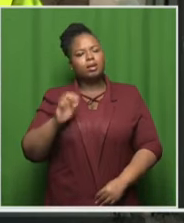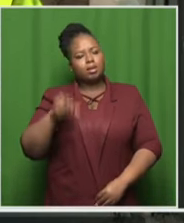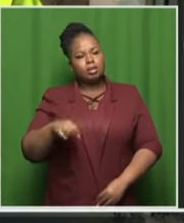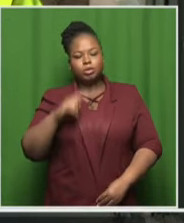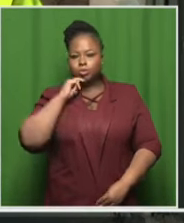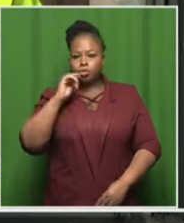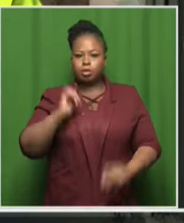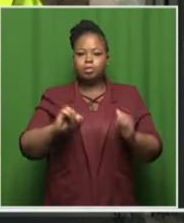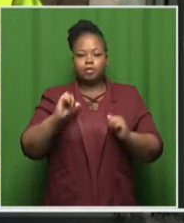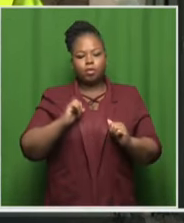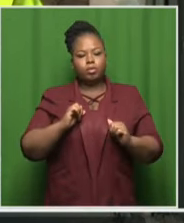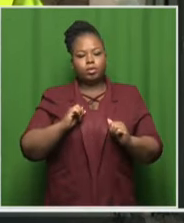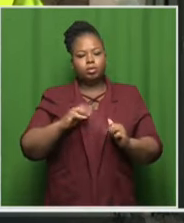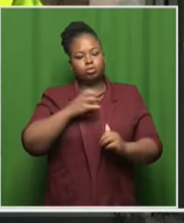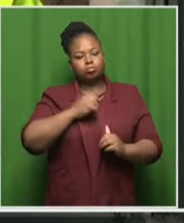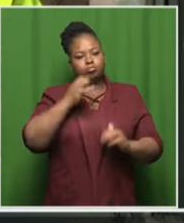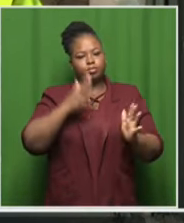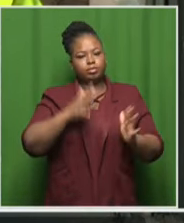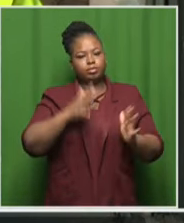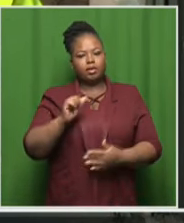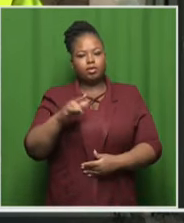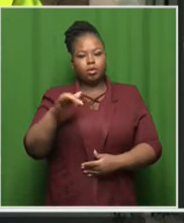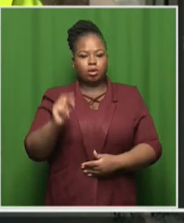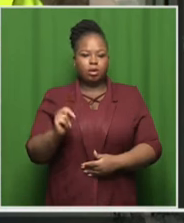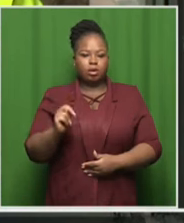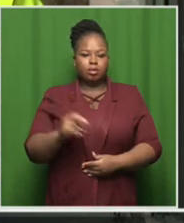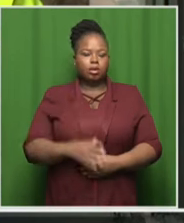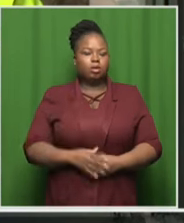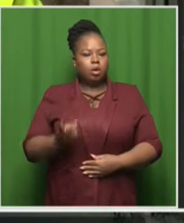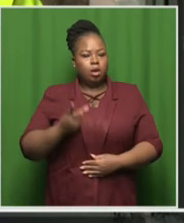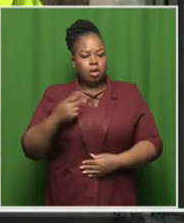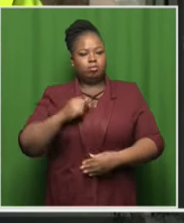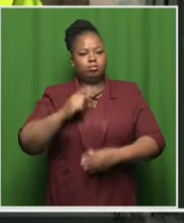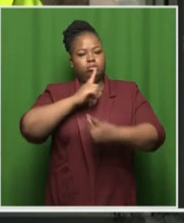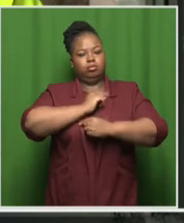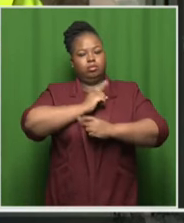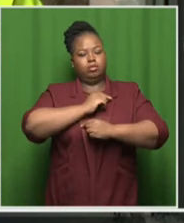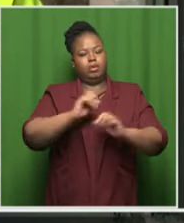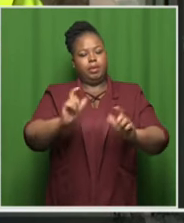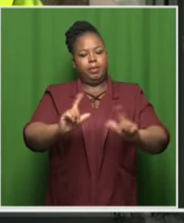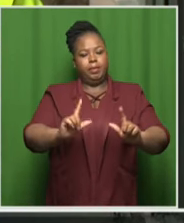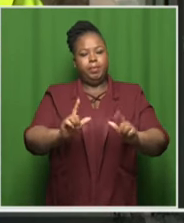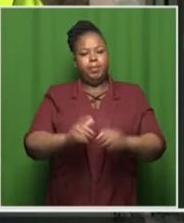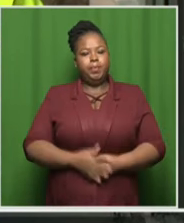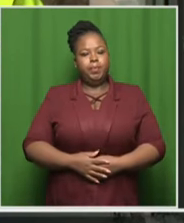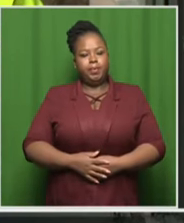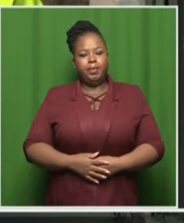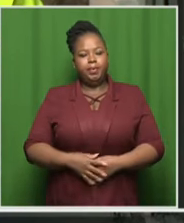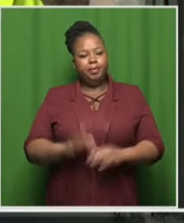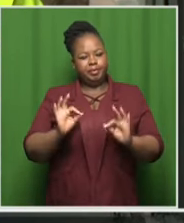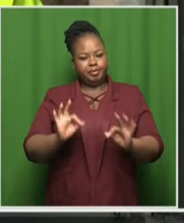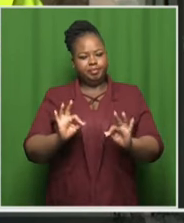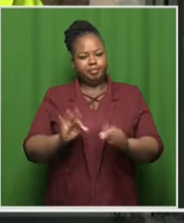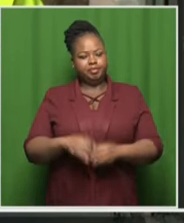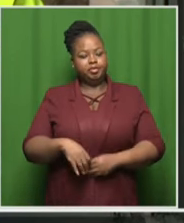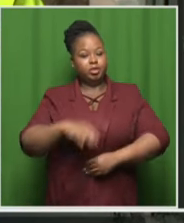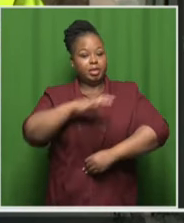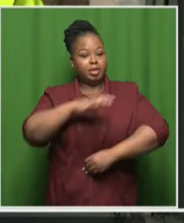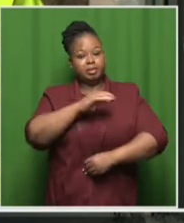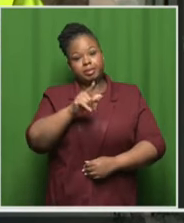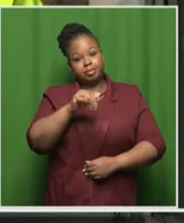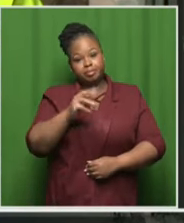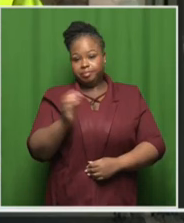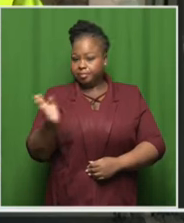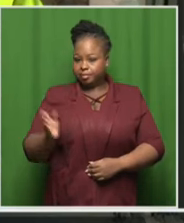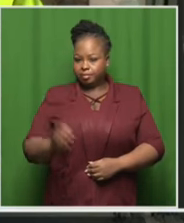perform those heroics at the AFCON, and of course for his club Sundowns, an absolute sterling captain. But Kim, it's over to